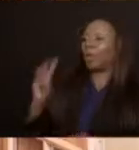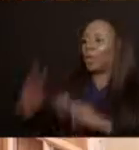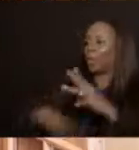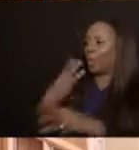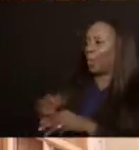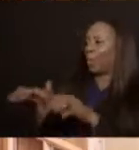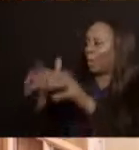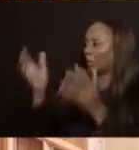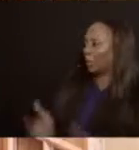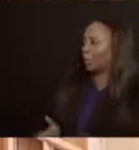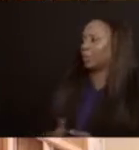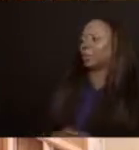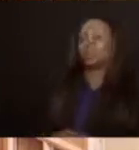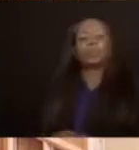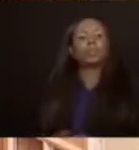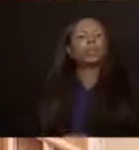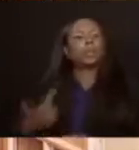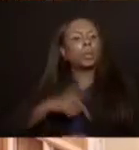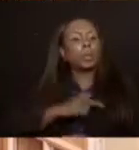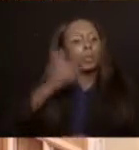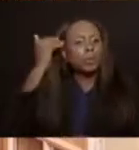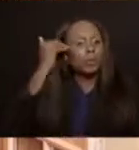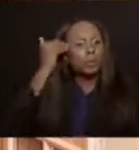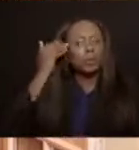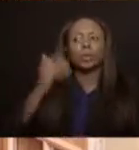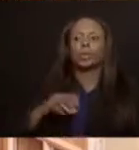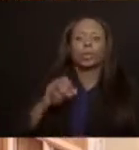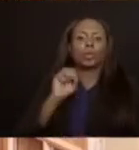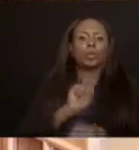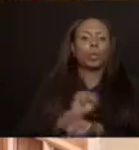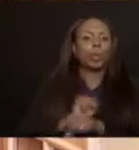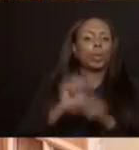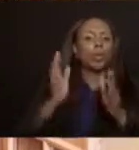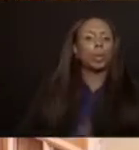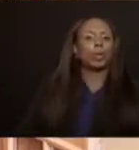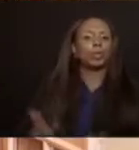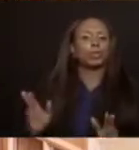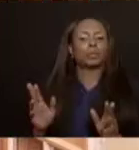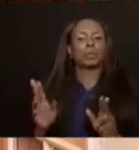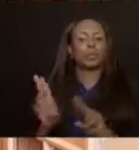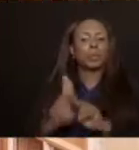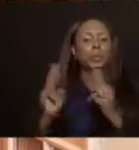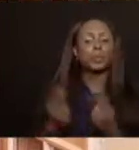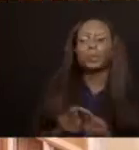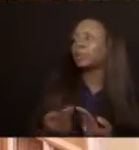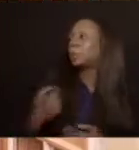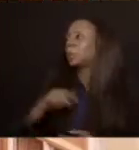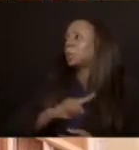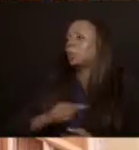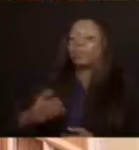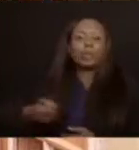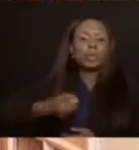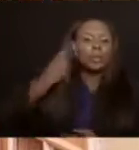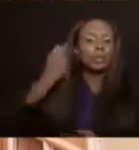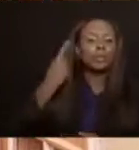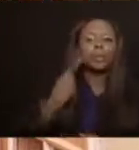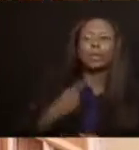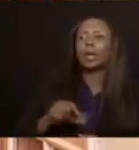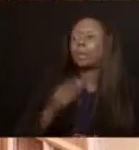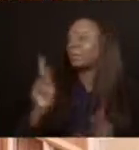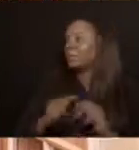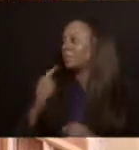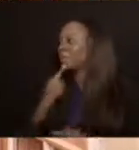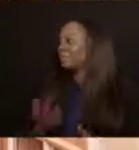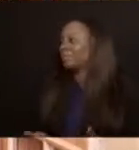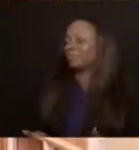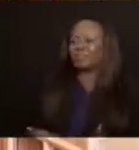of the business community. We appreciate the keenness of the workers' movement. We appreciate the keenness of others who recognize, well, why are you not moving